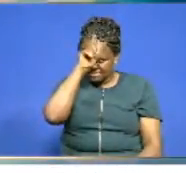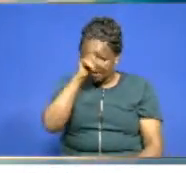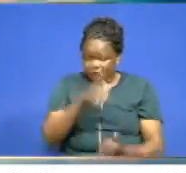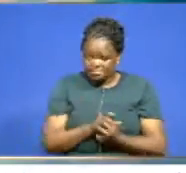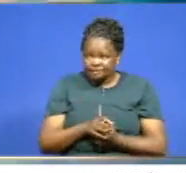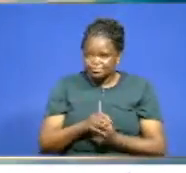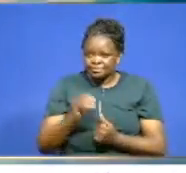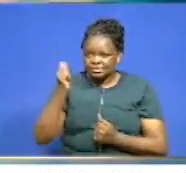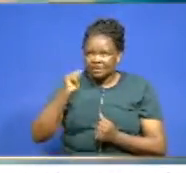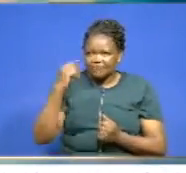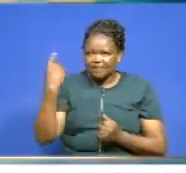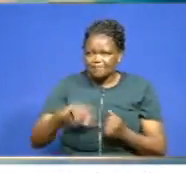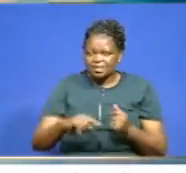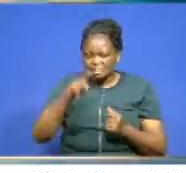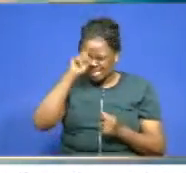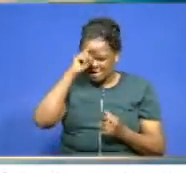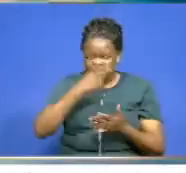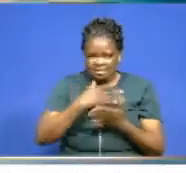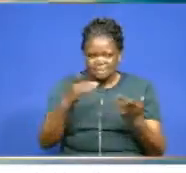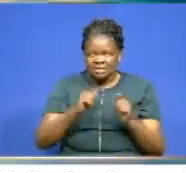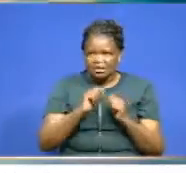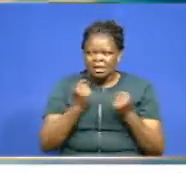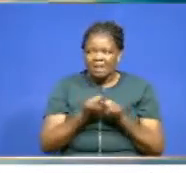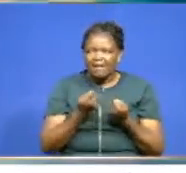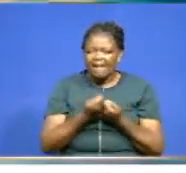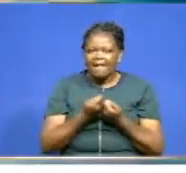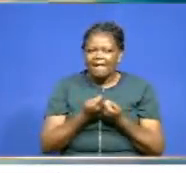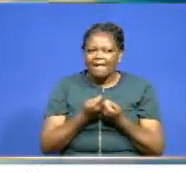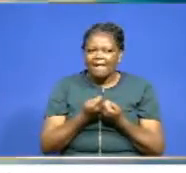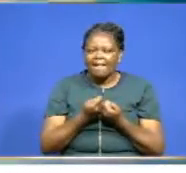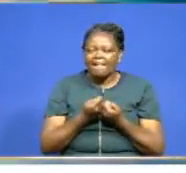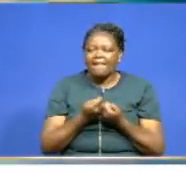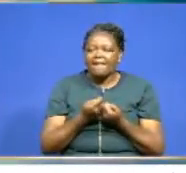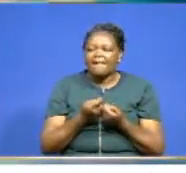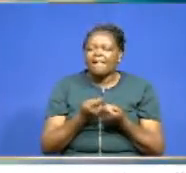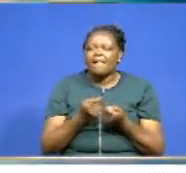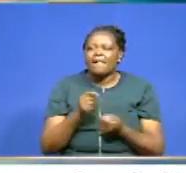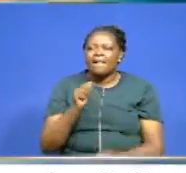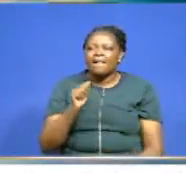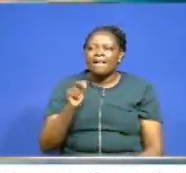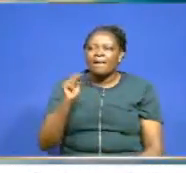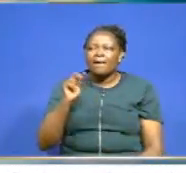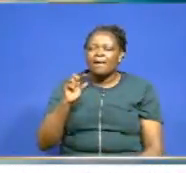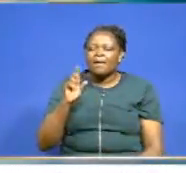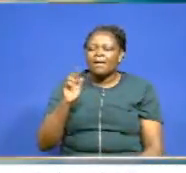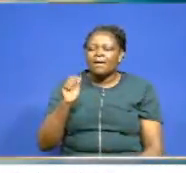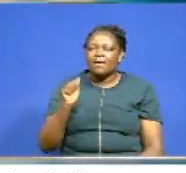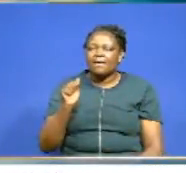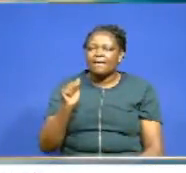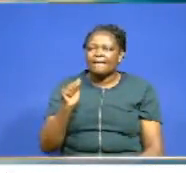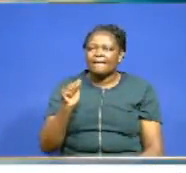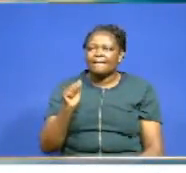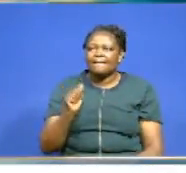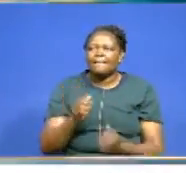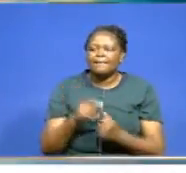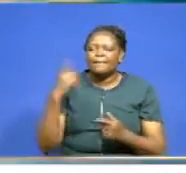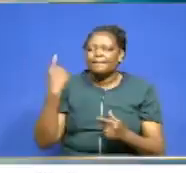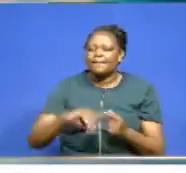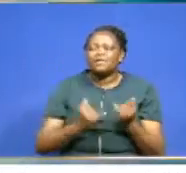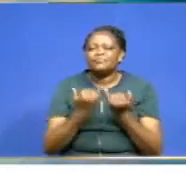never beaten Egypt in any team sports. Angola is one of the powerhouses in Africa. We beat them on